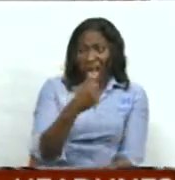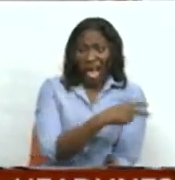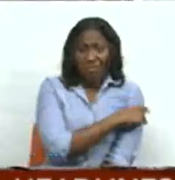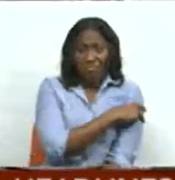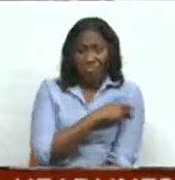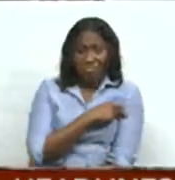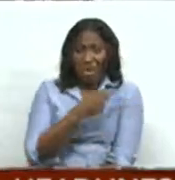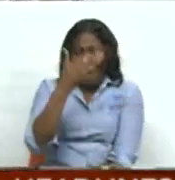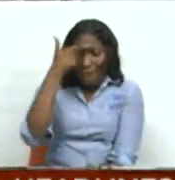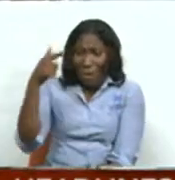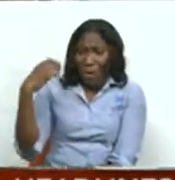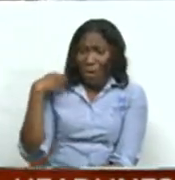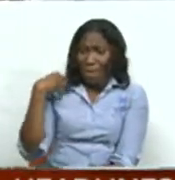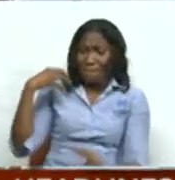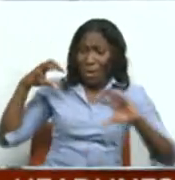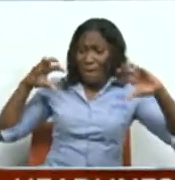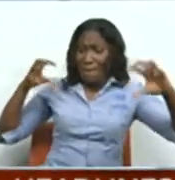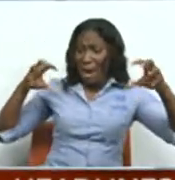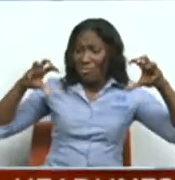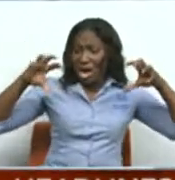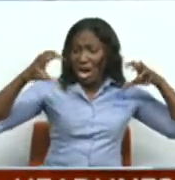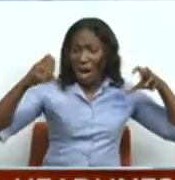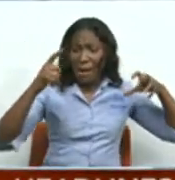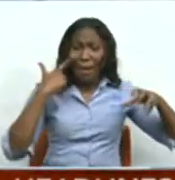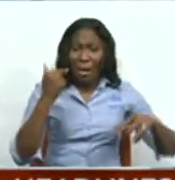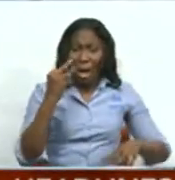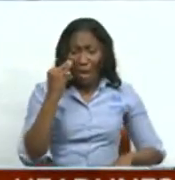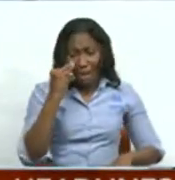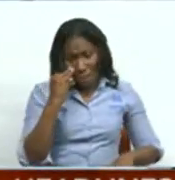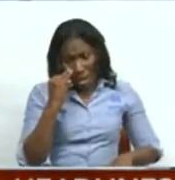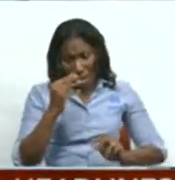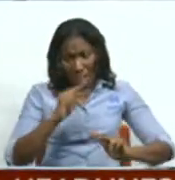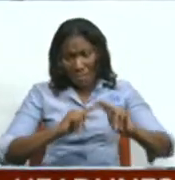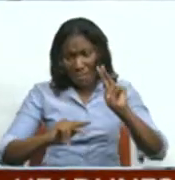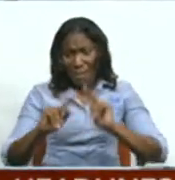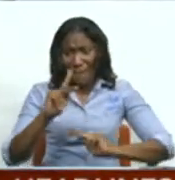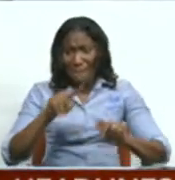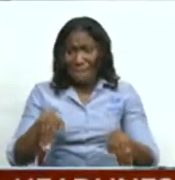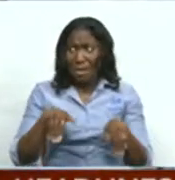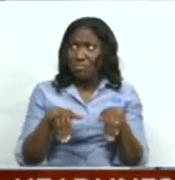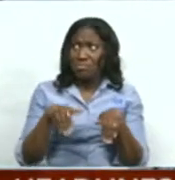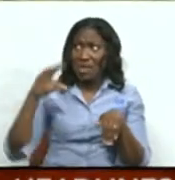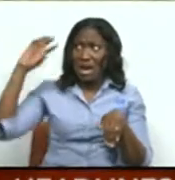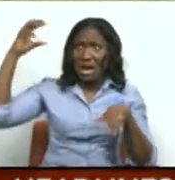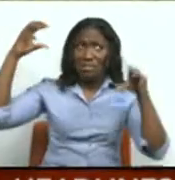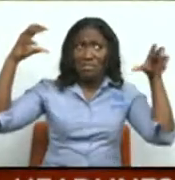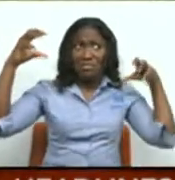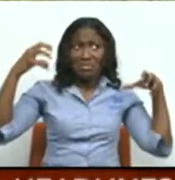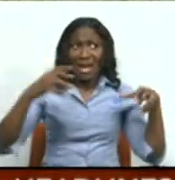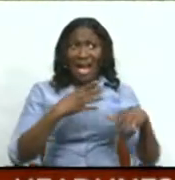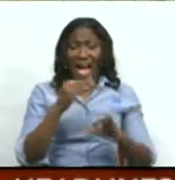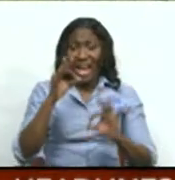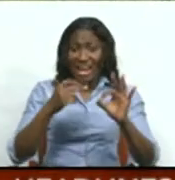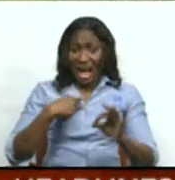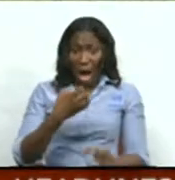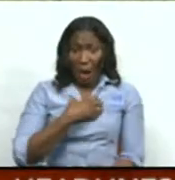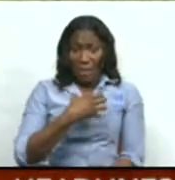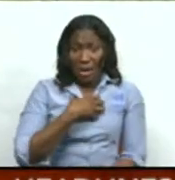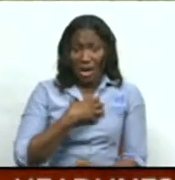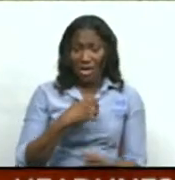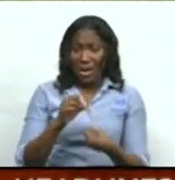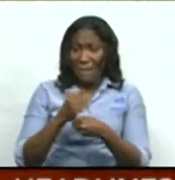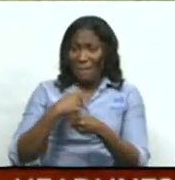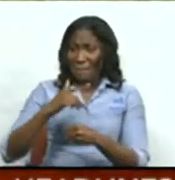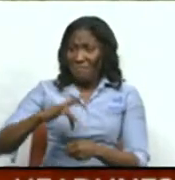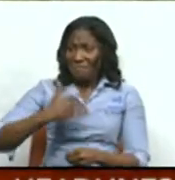installing cameras to spy on them, restricting them to their respective floors, and victimizing workers who complained. The workers sent letters to the Public